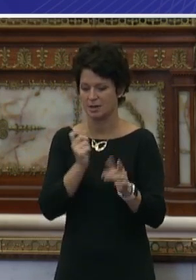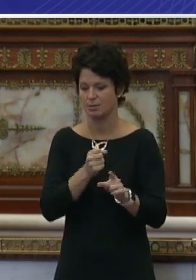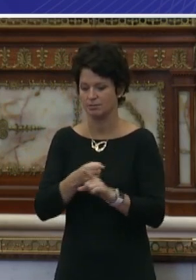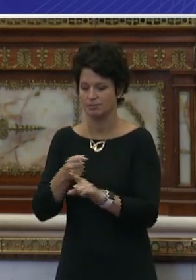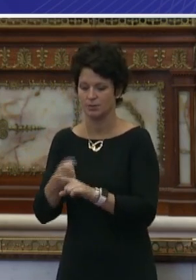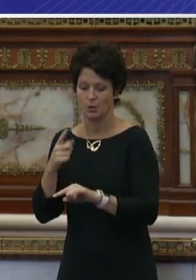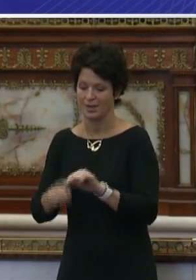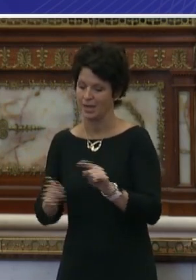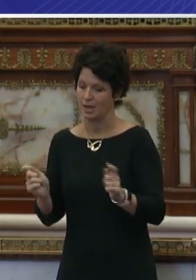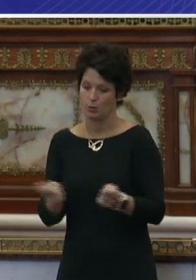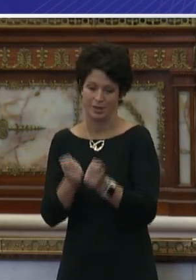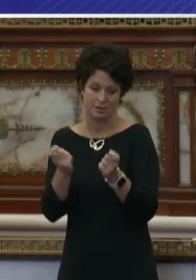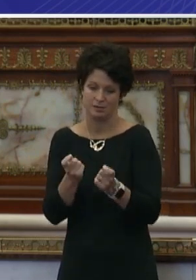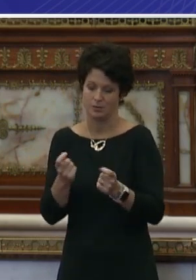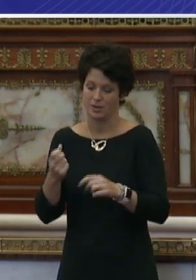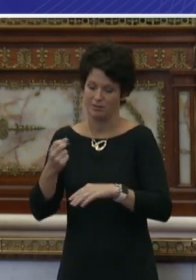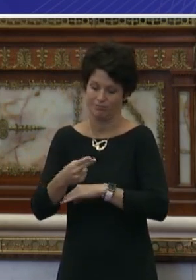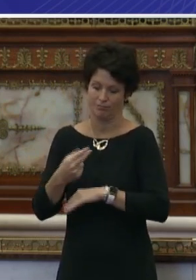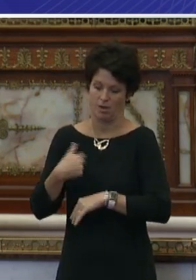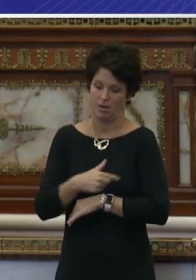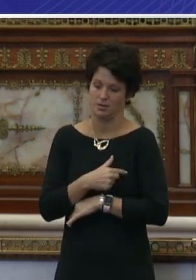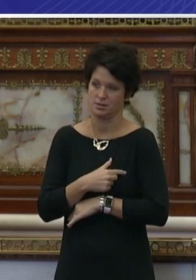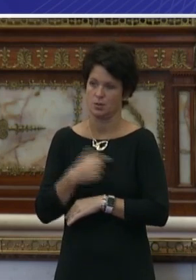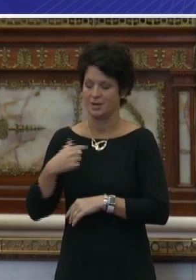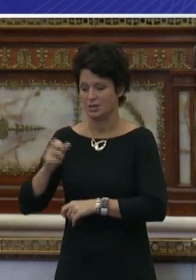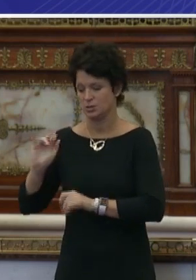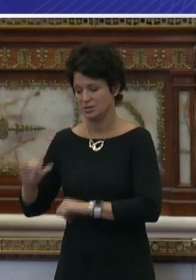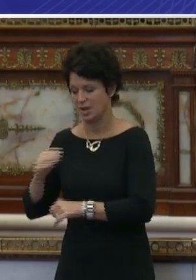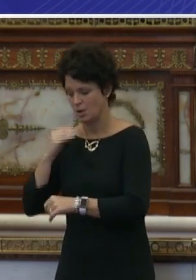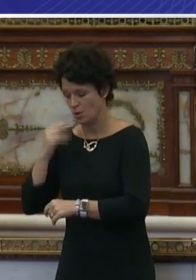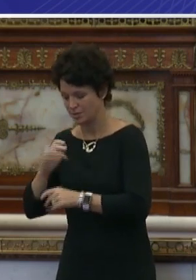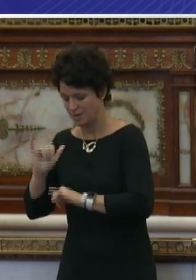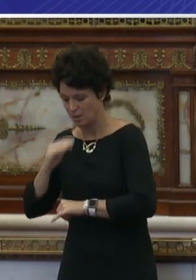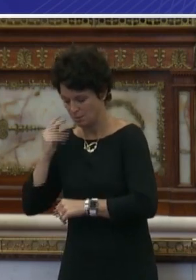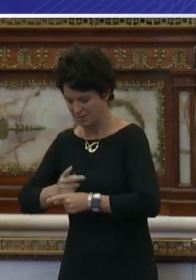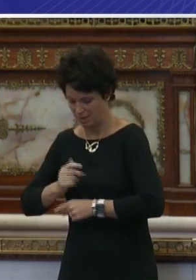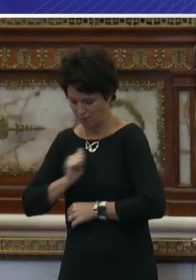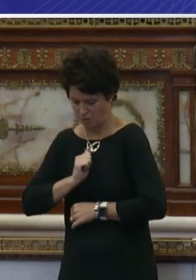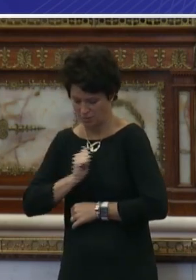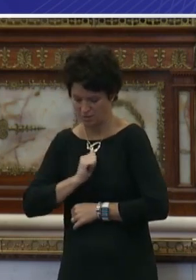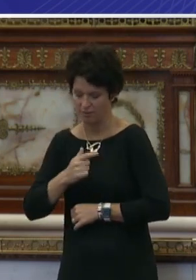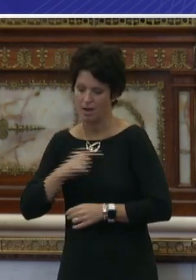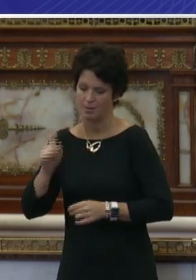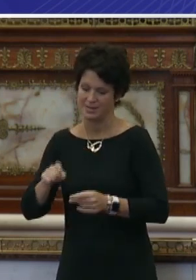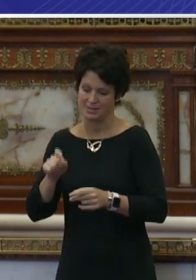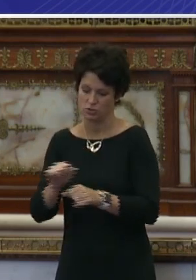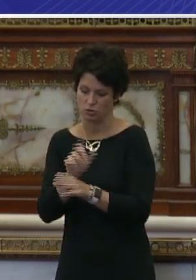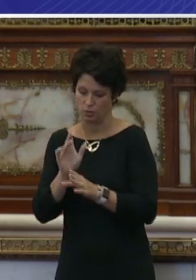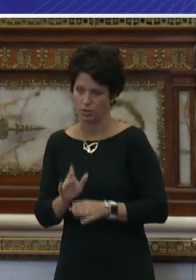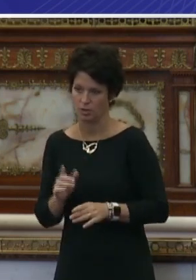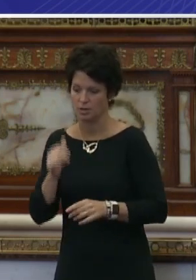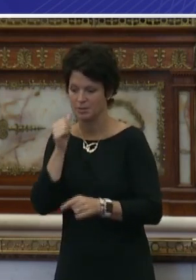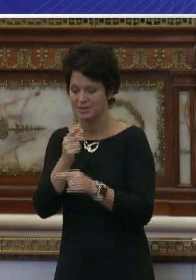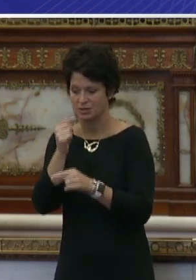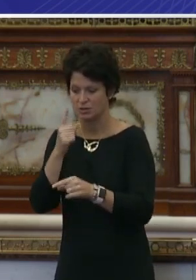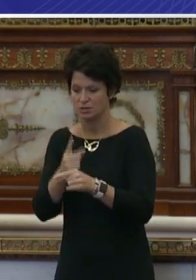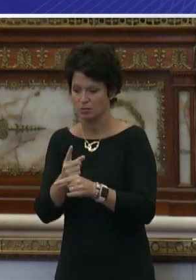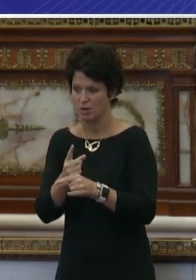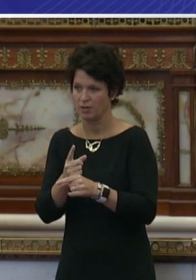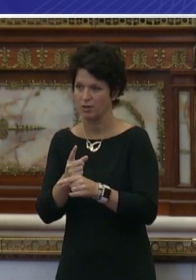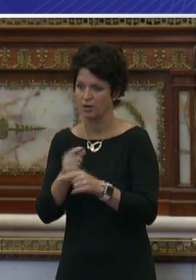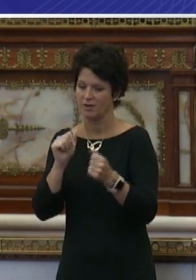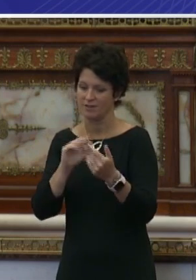We can't win. Workers need to be able to stay home and take care of themselves when they are sick. I am an essential worker. My union sisters and brothers are on the front